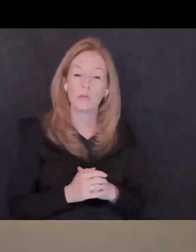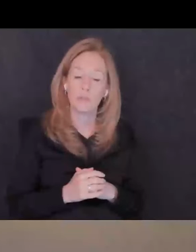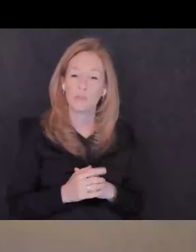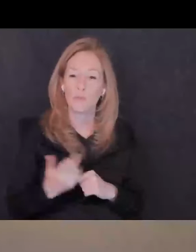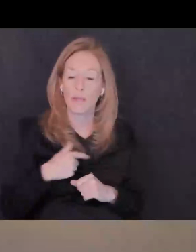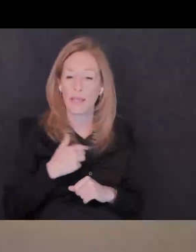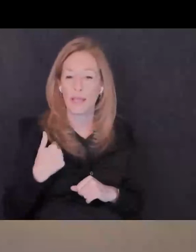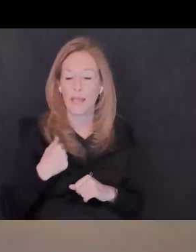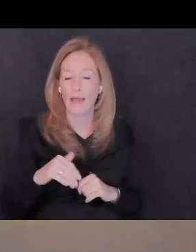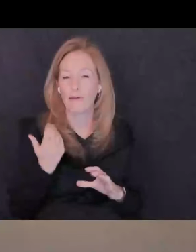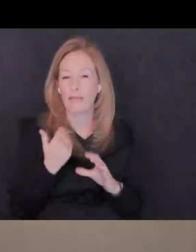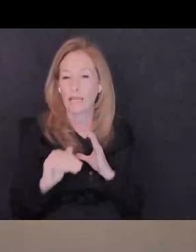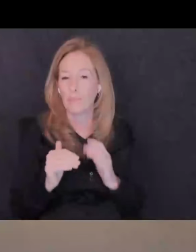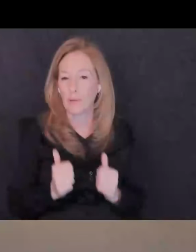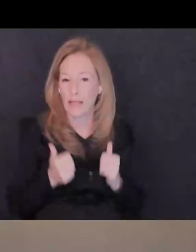email address,